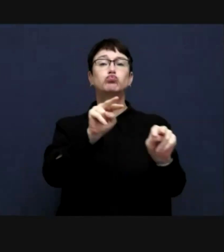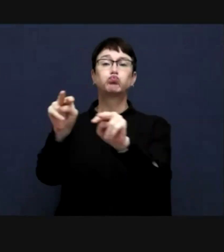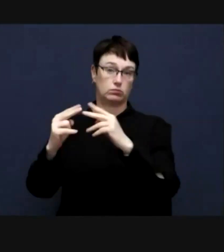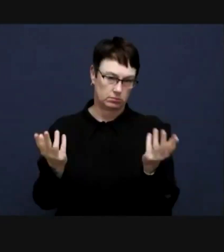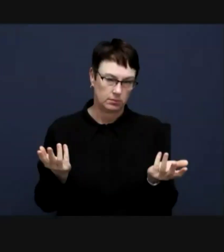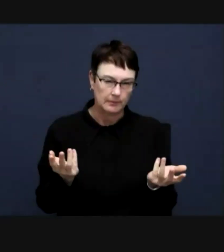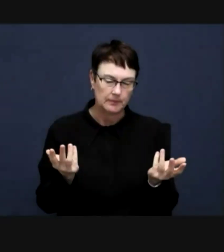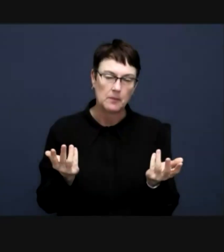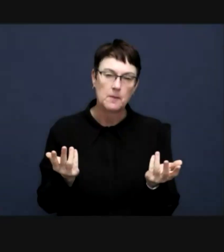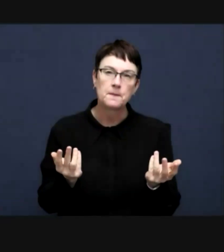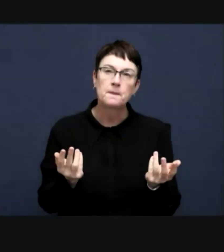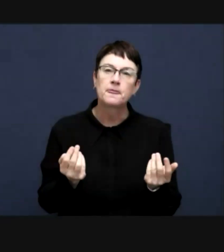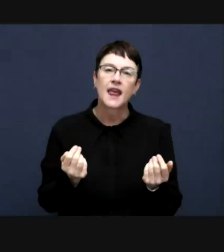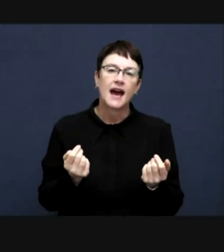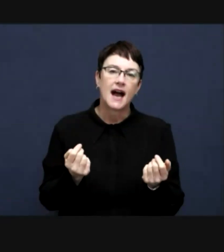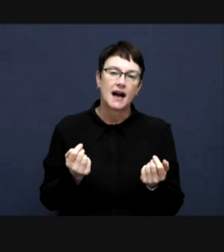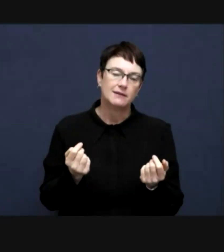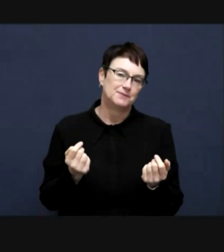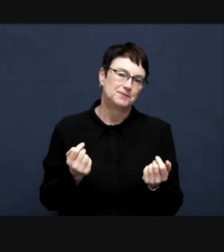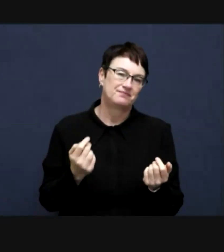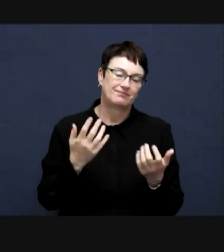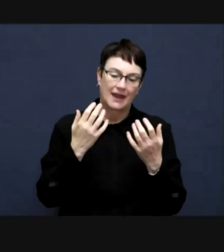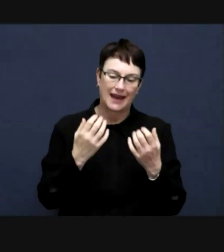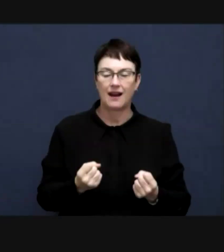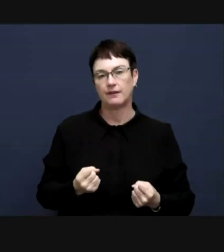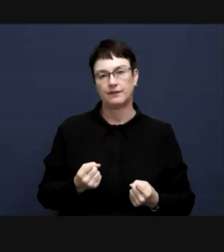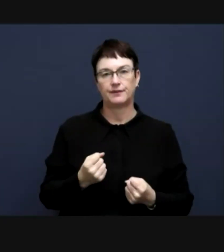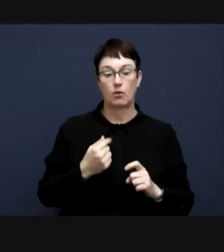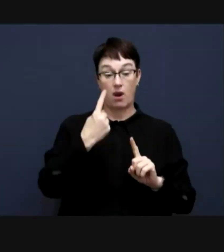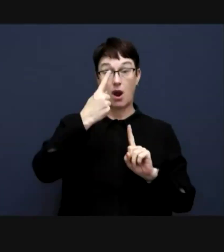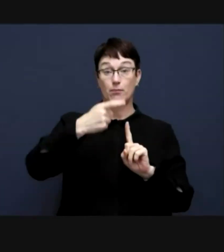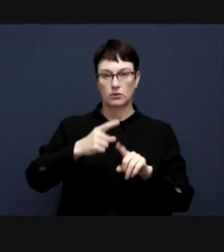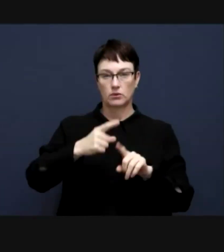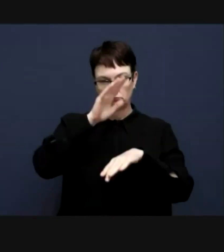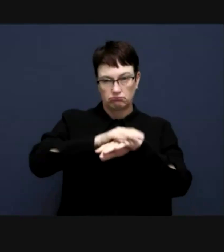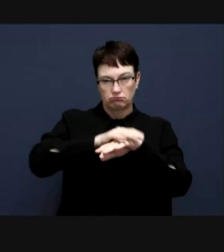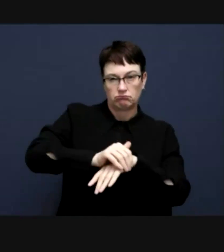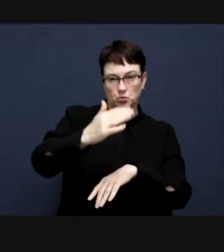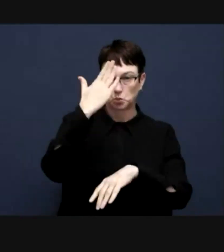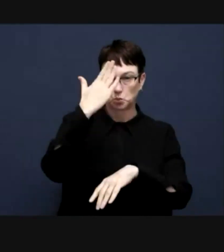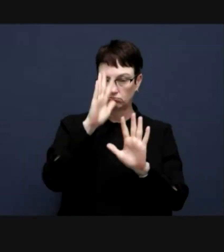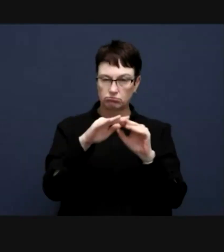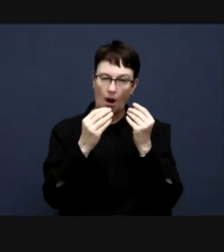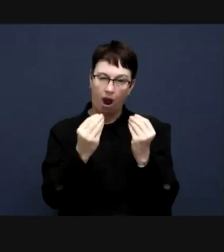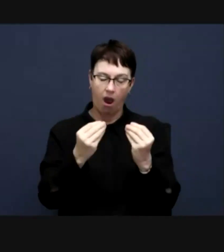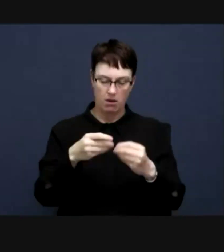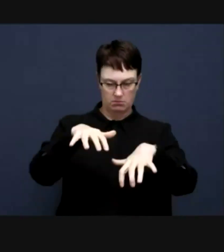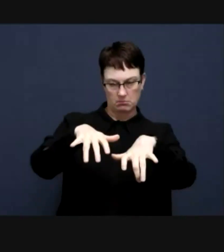with just an expert using a screen reader once, and just